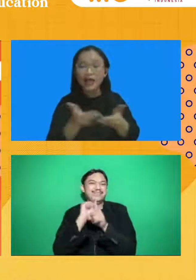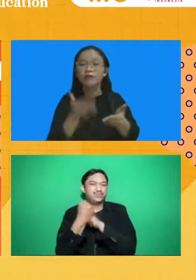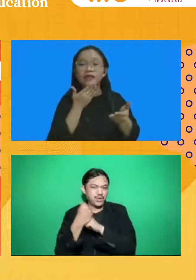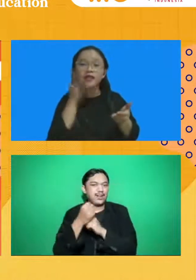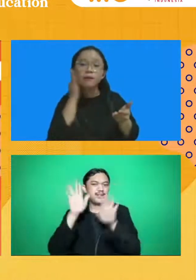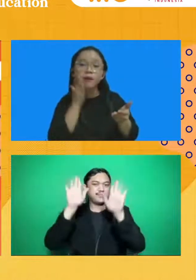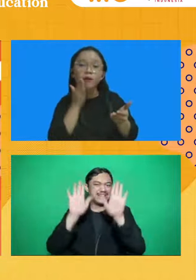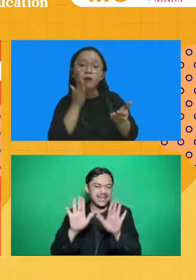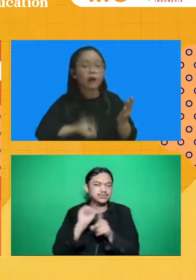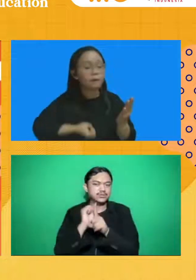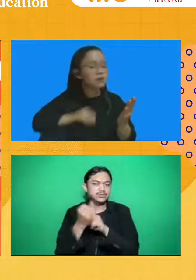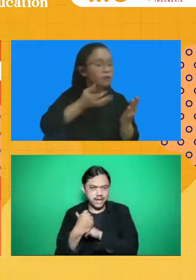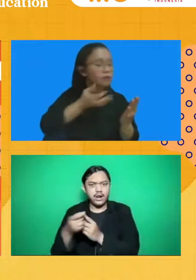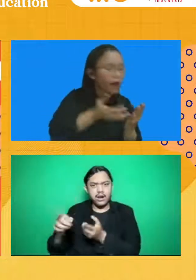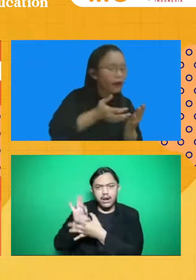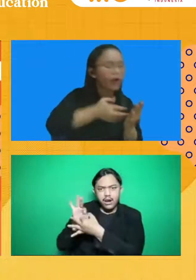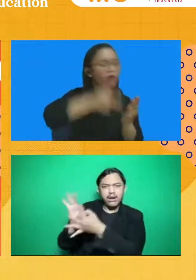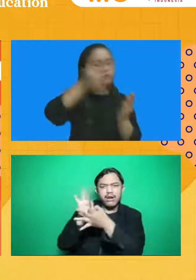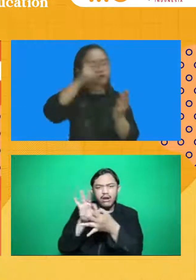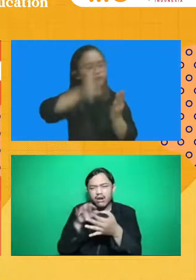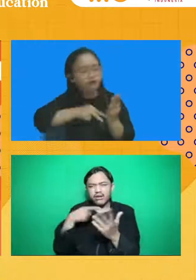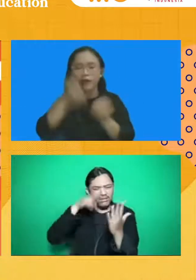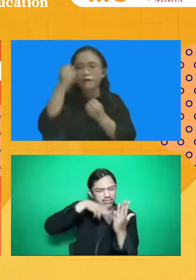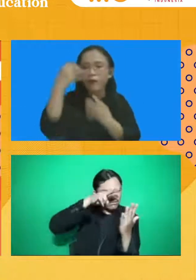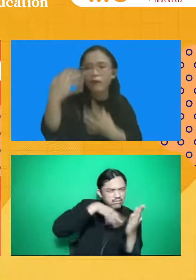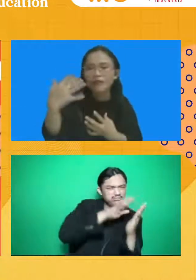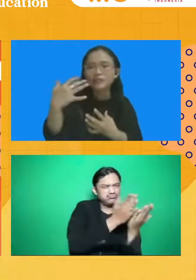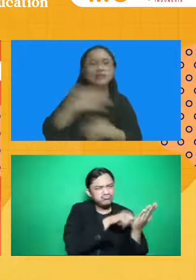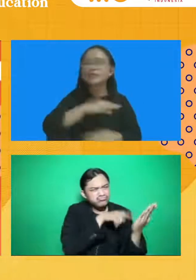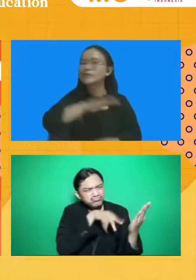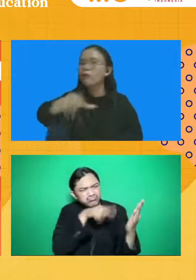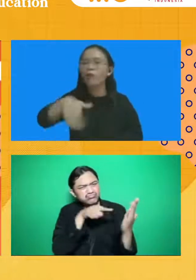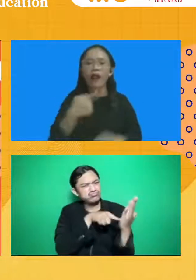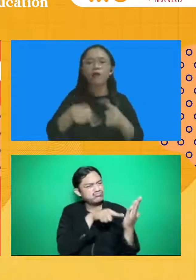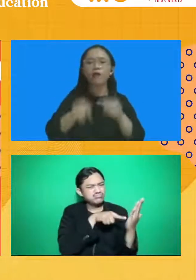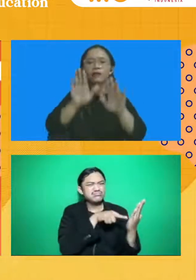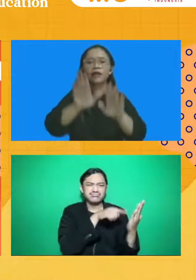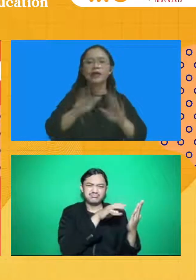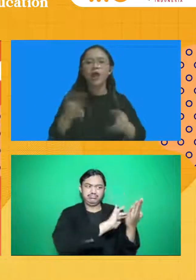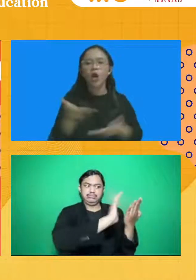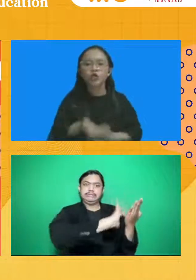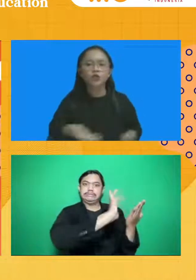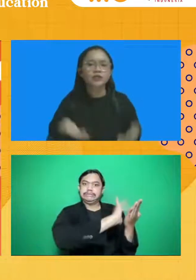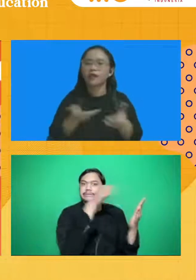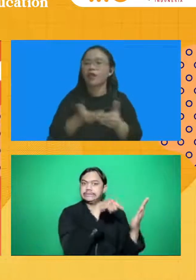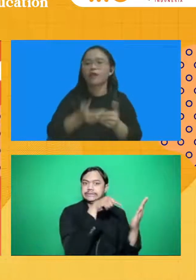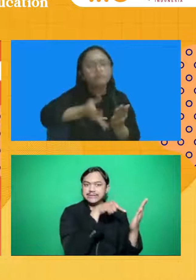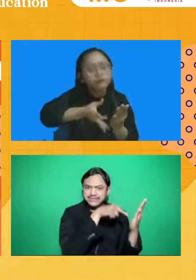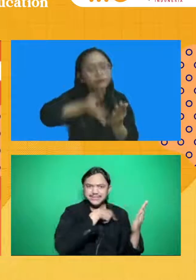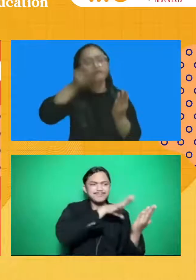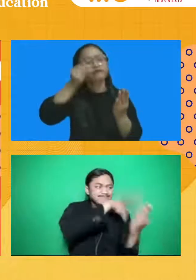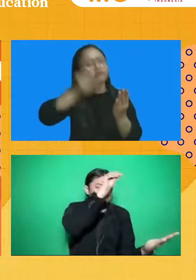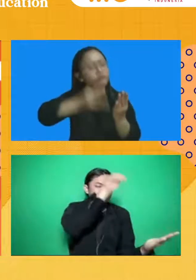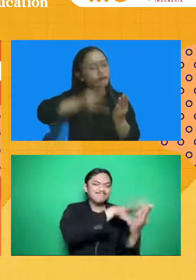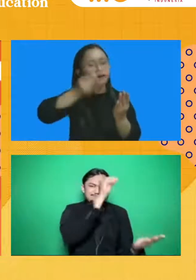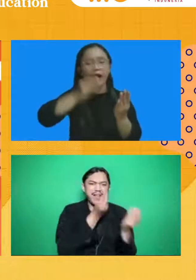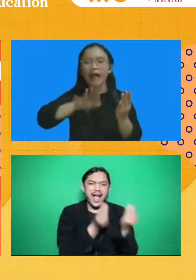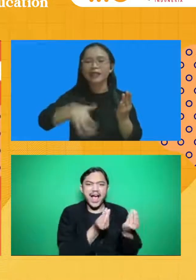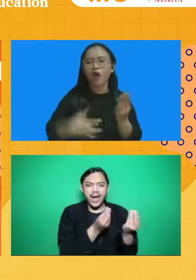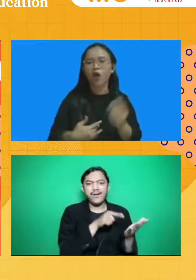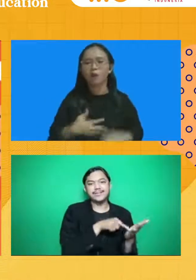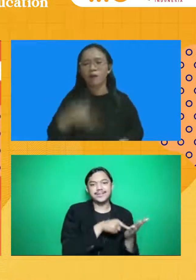information to build community and access SRH support to explore sexual norms and identify and from the explore